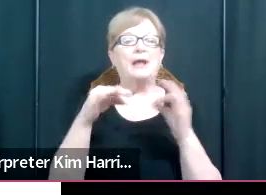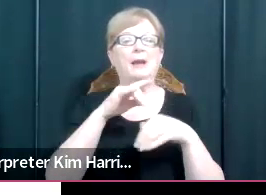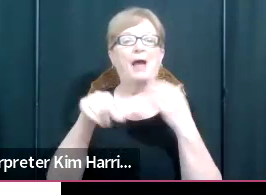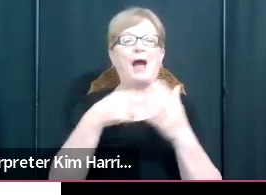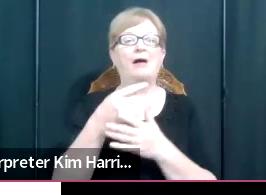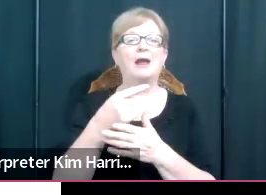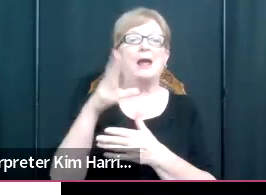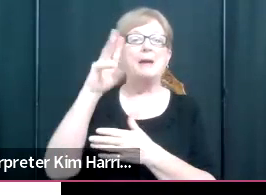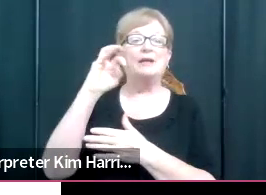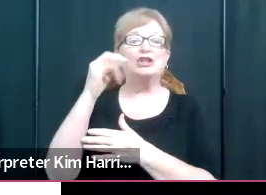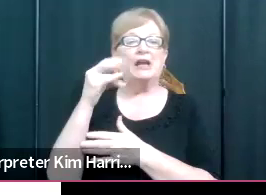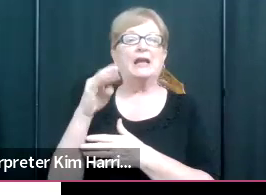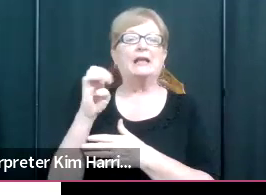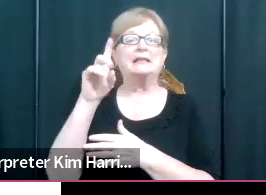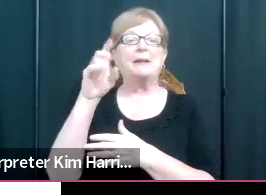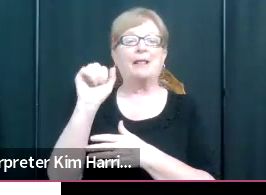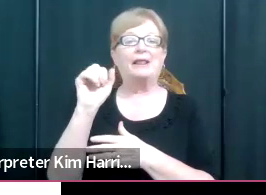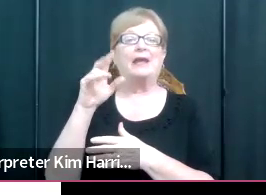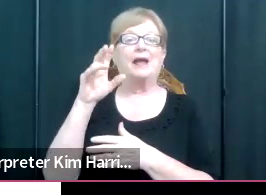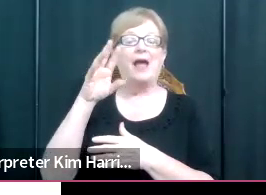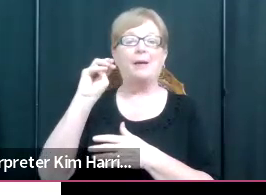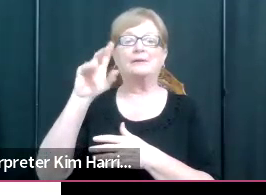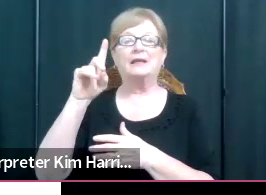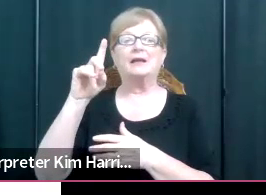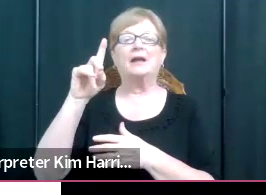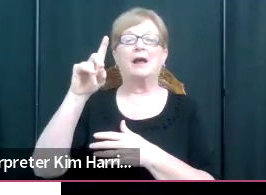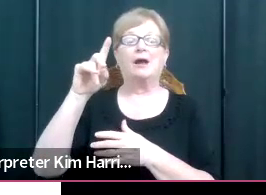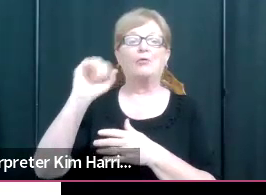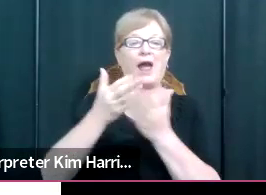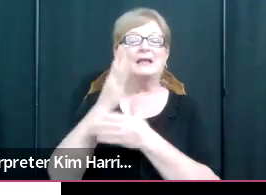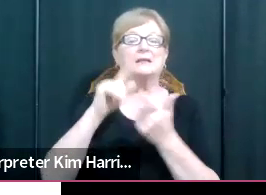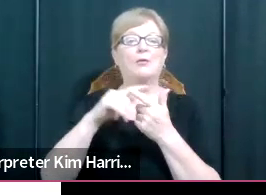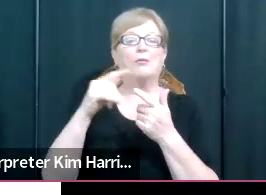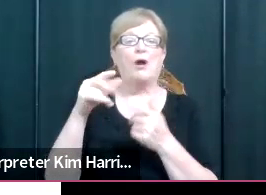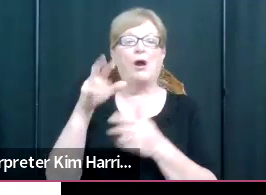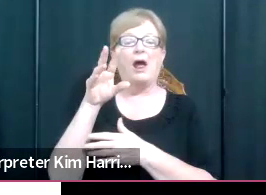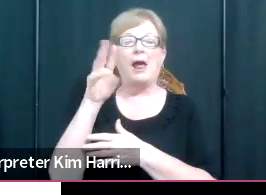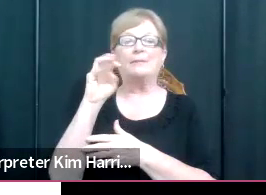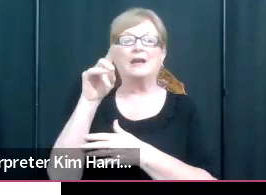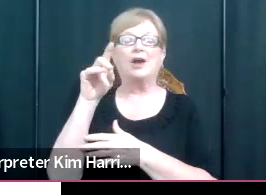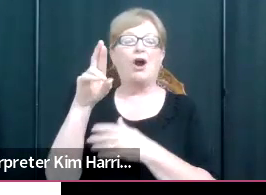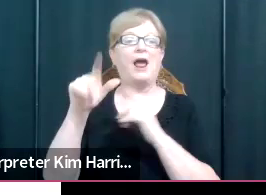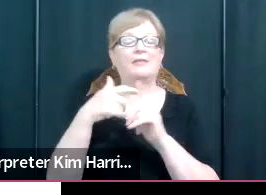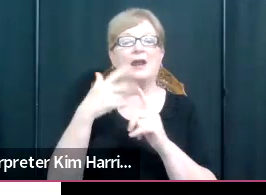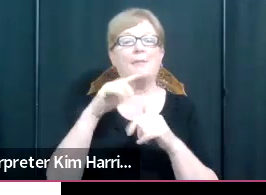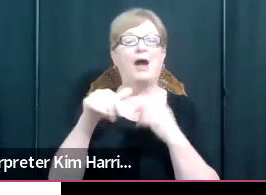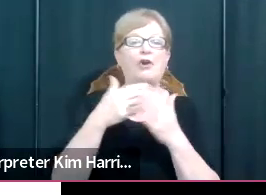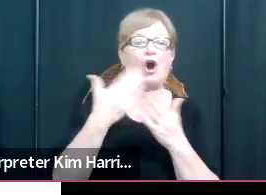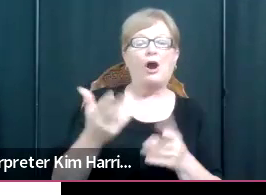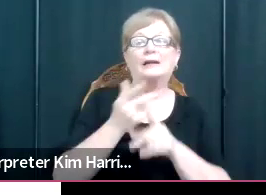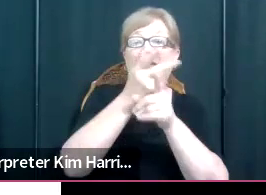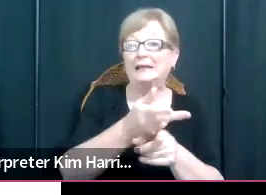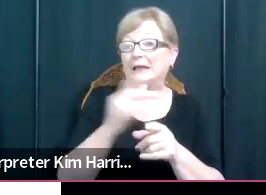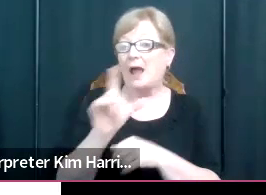Rights Coalition and our Assistive Technology Program. We are going to talk about our lending library